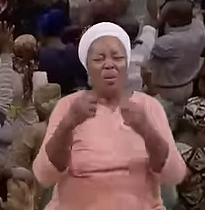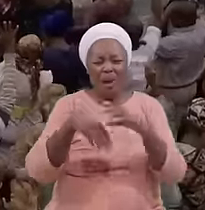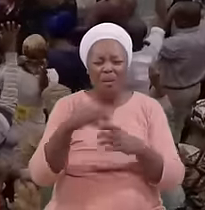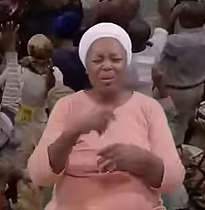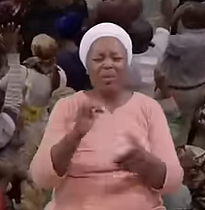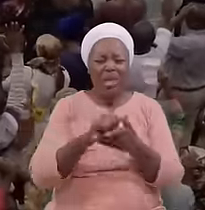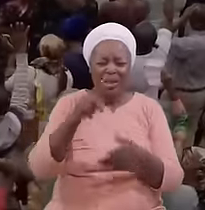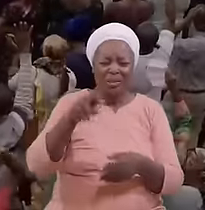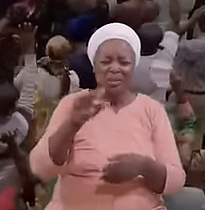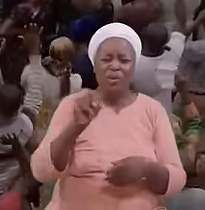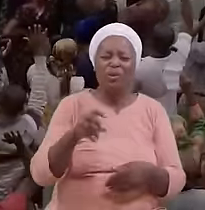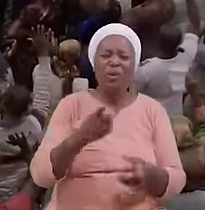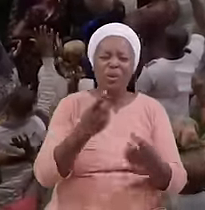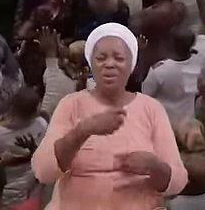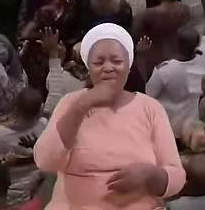in Jesus' name.